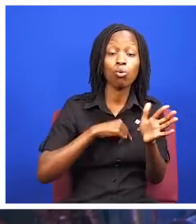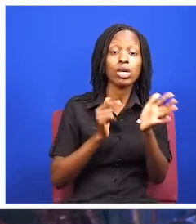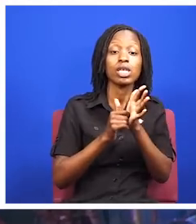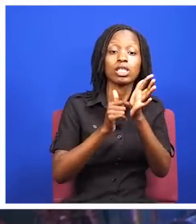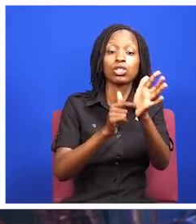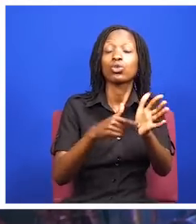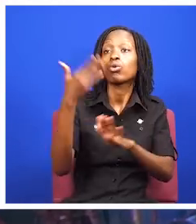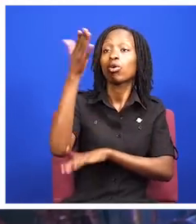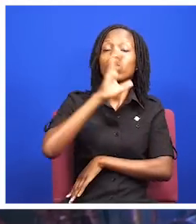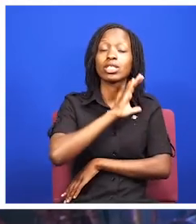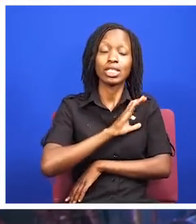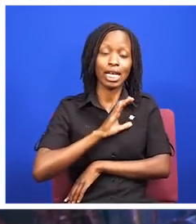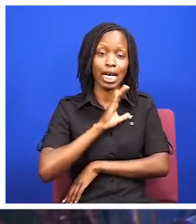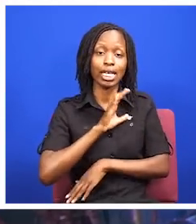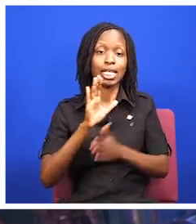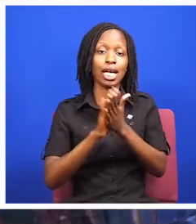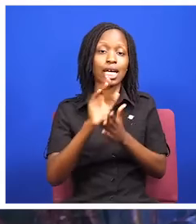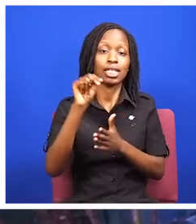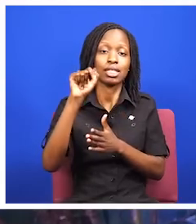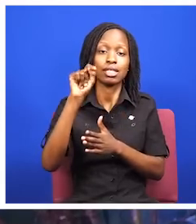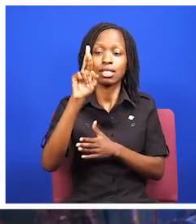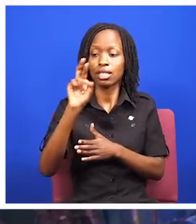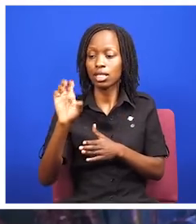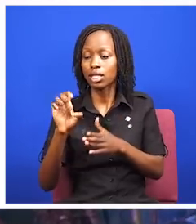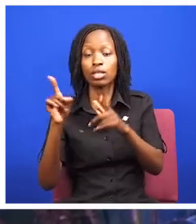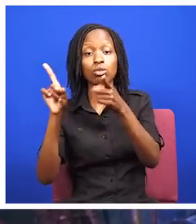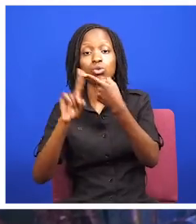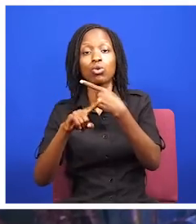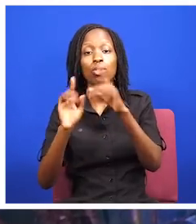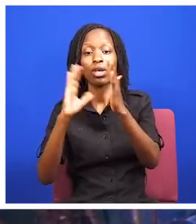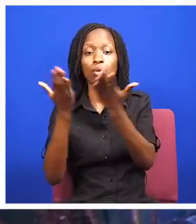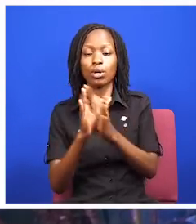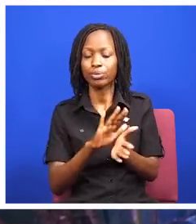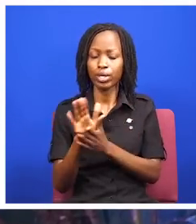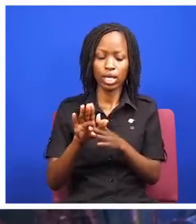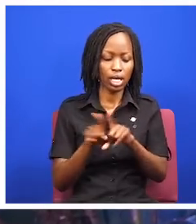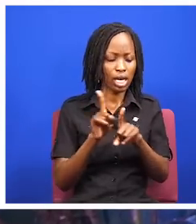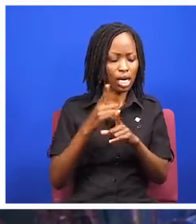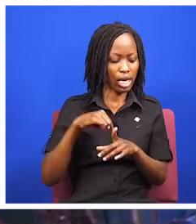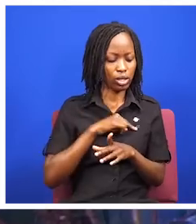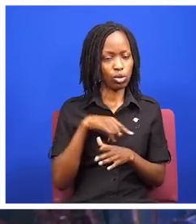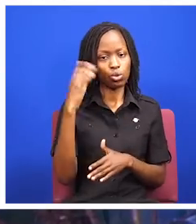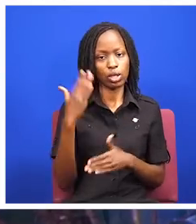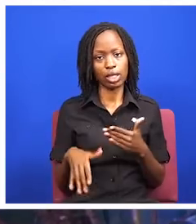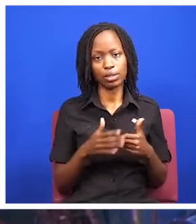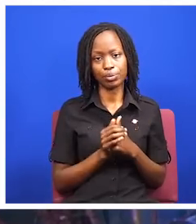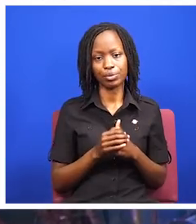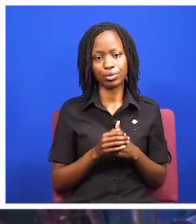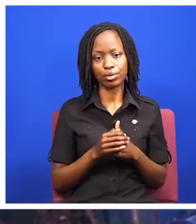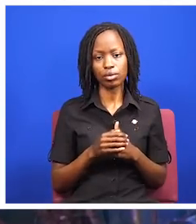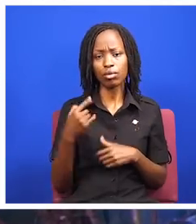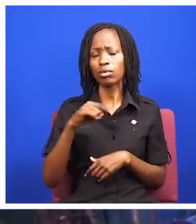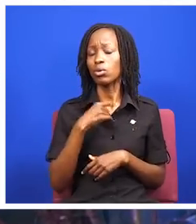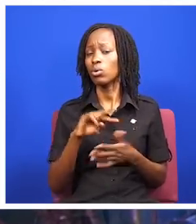revealing God's character and nature to the world. So as we come to conclusion, guys,